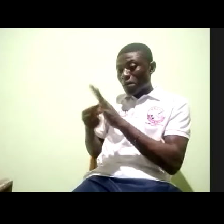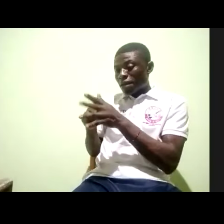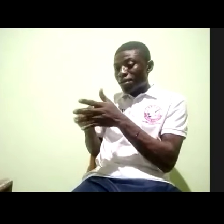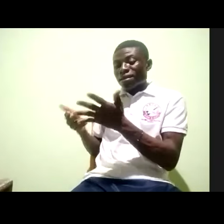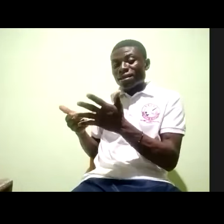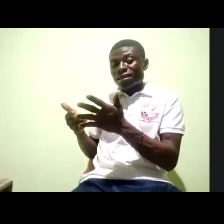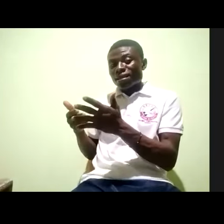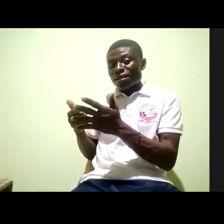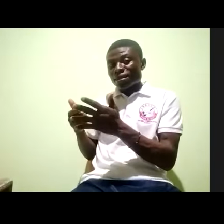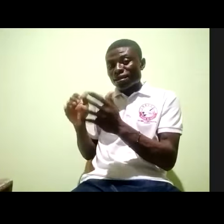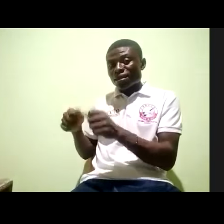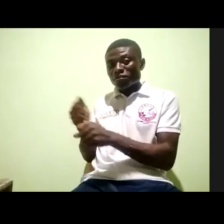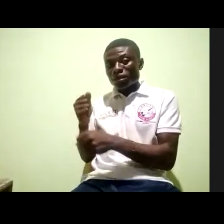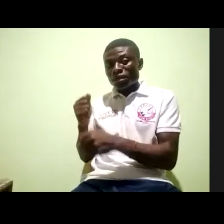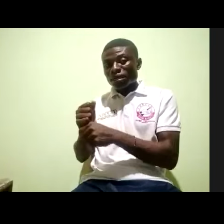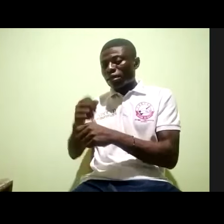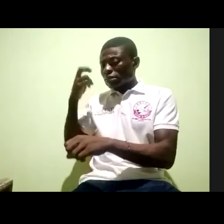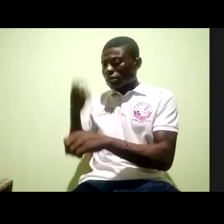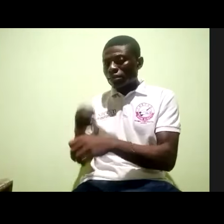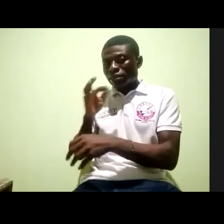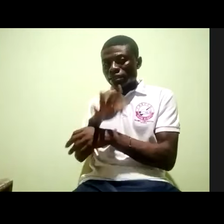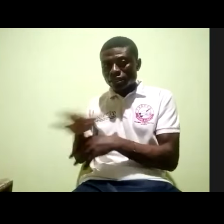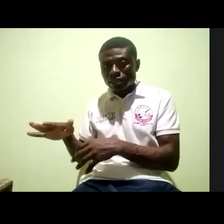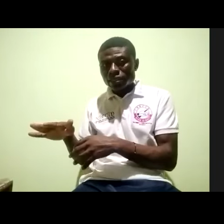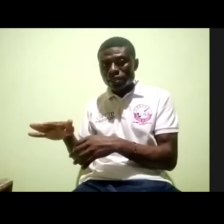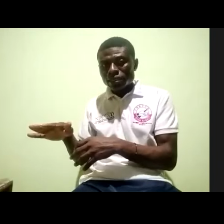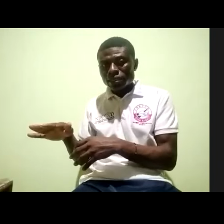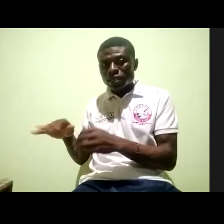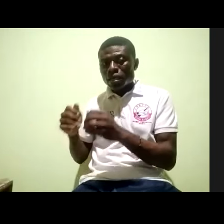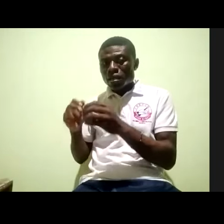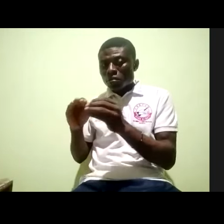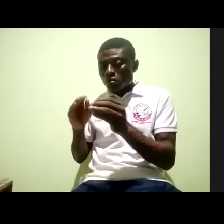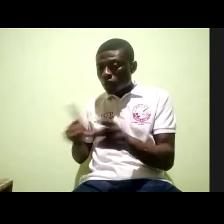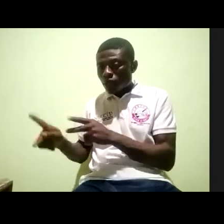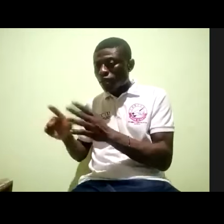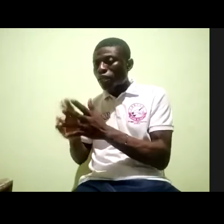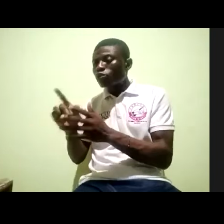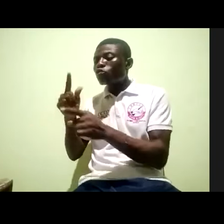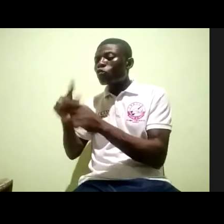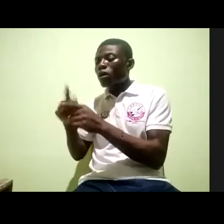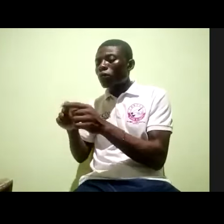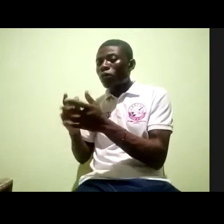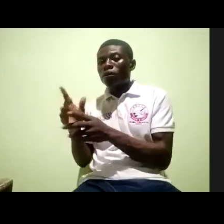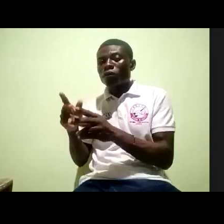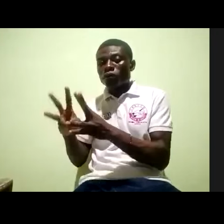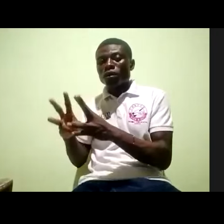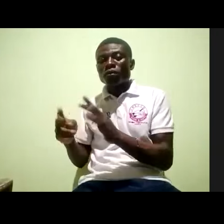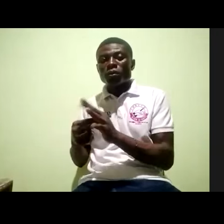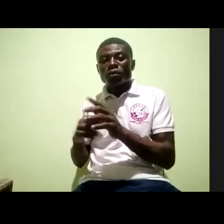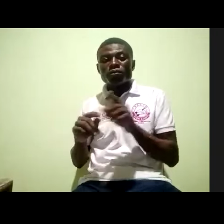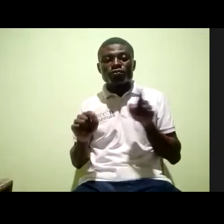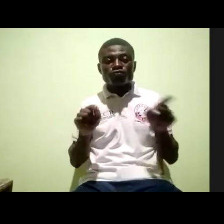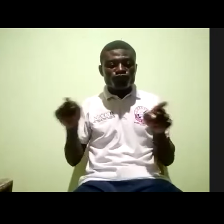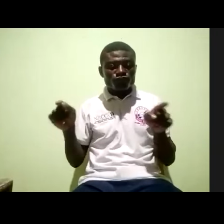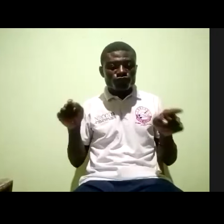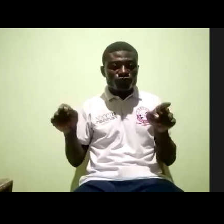dyslexia can make it hard to spell, proofread, organize, and use grammar correctly. So these were the troubles in